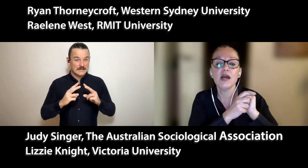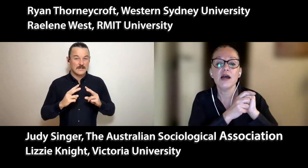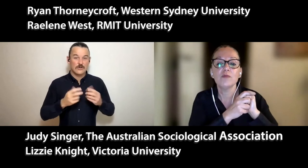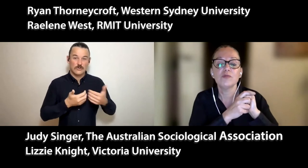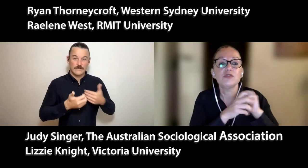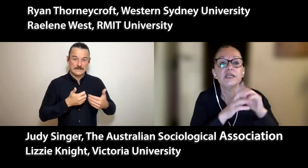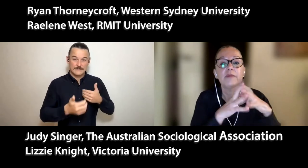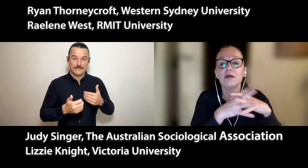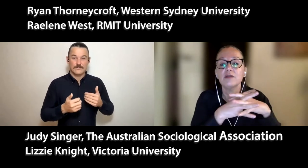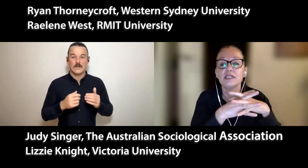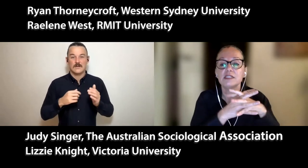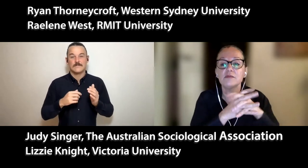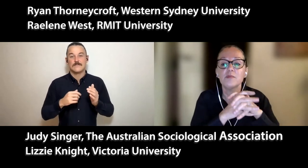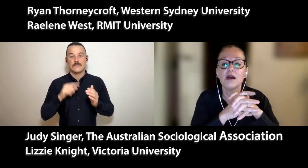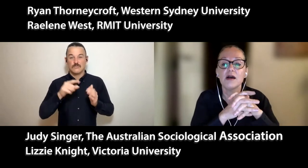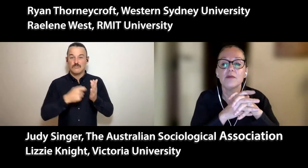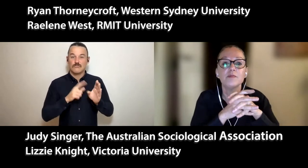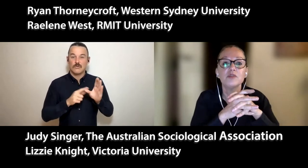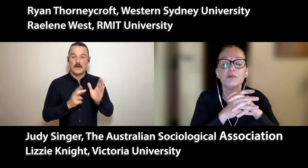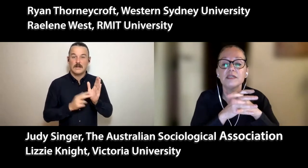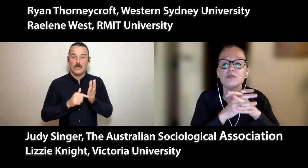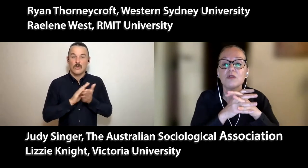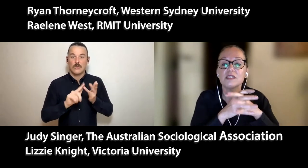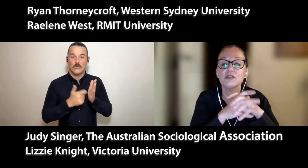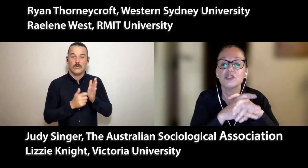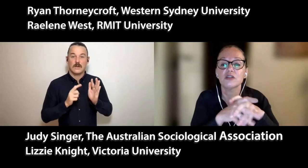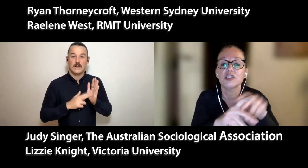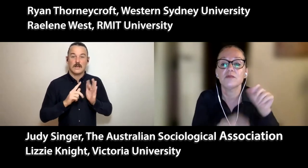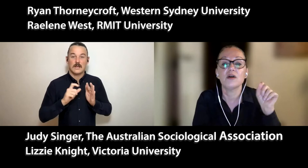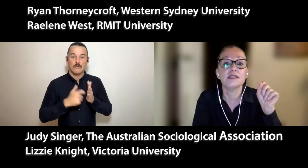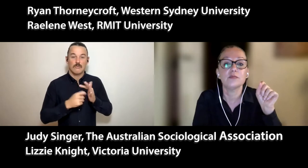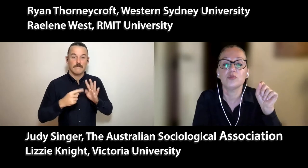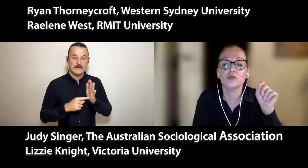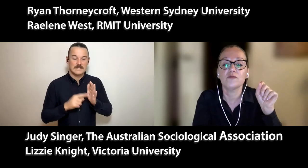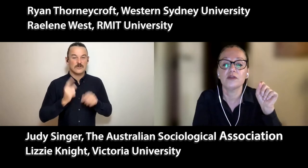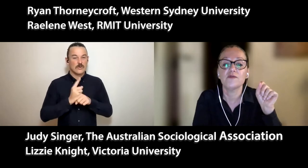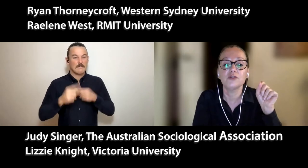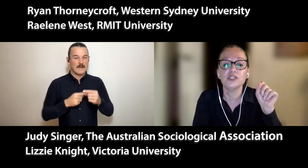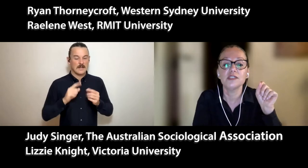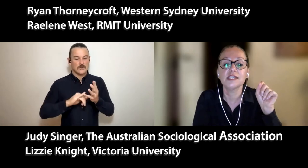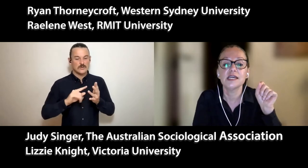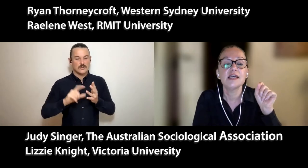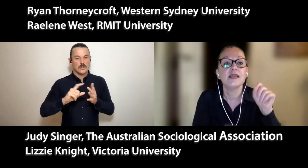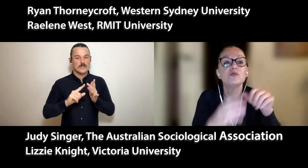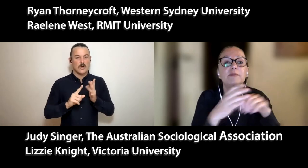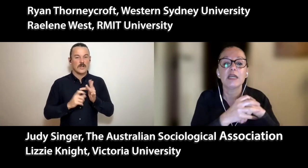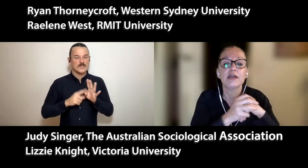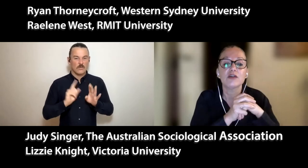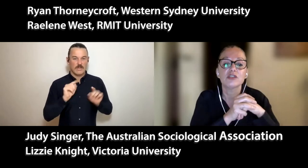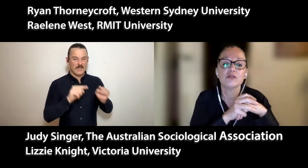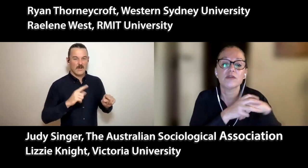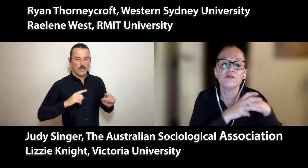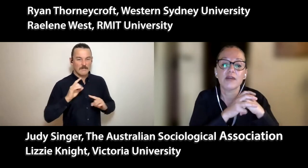will be talking about his topic is what is sociology and why is it important for our futures. Then we'll be